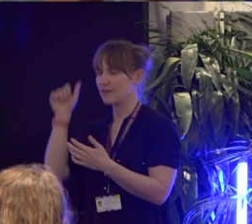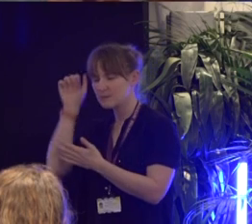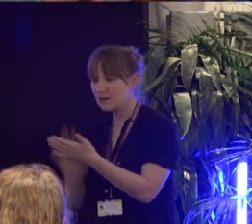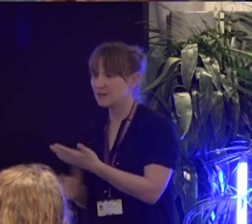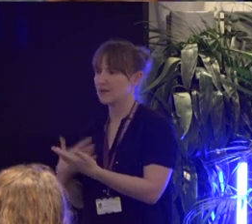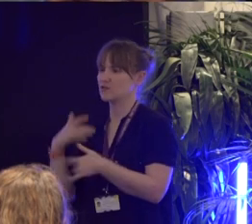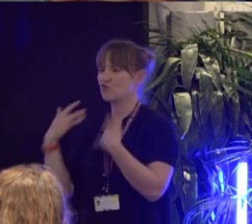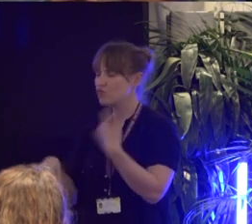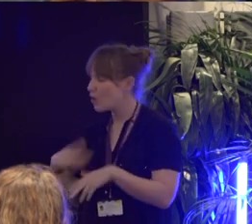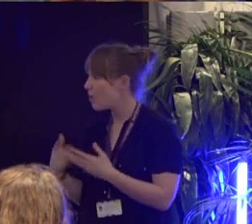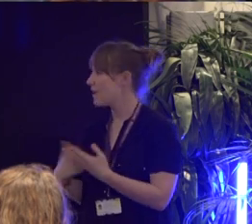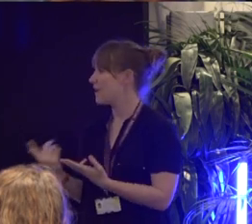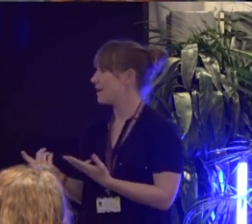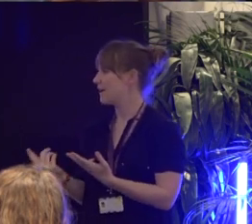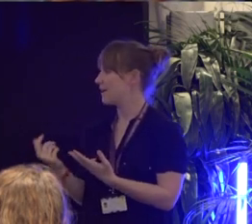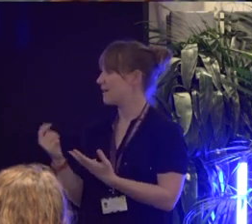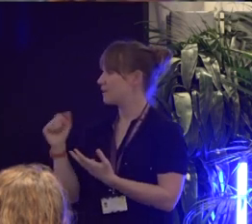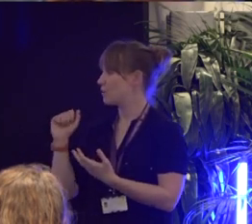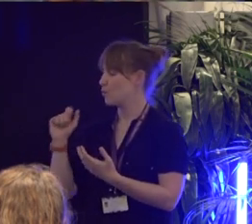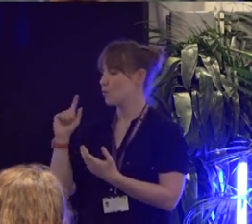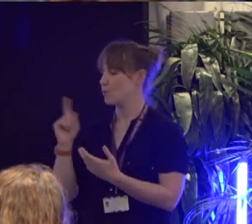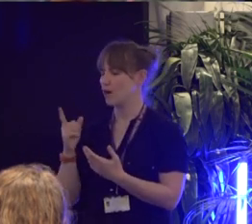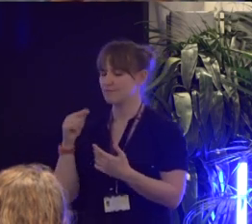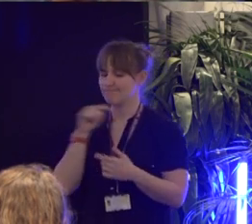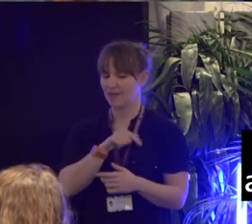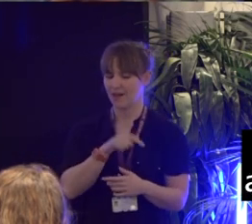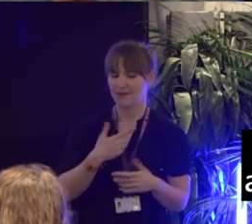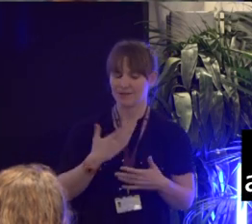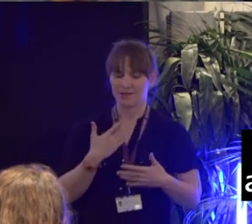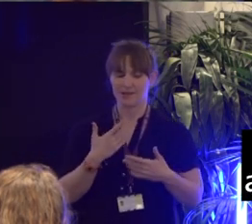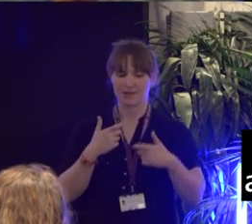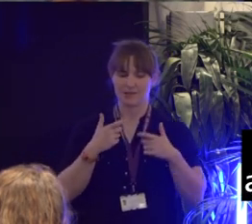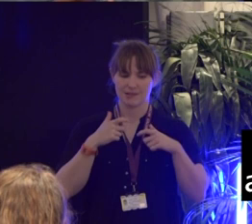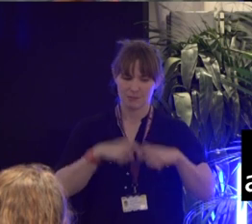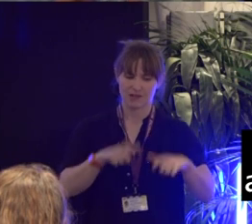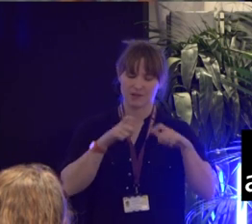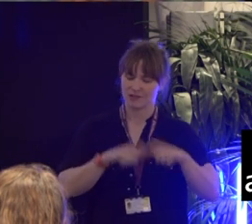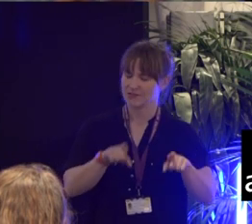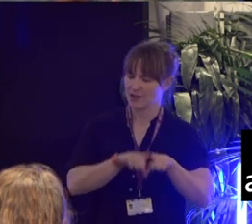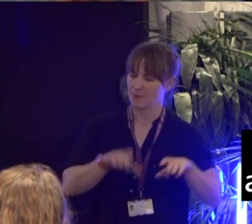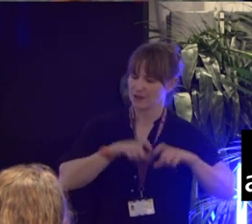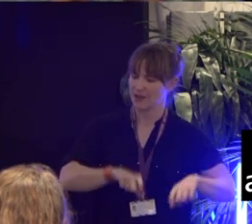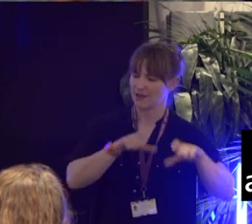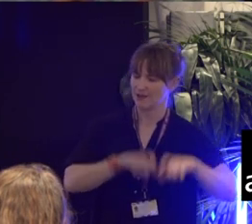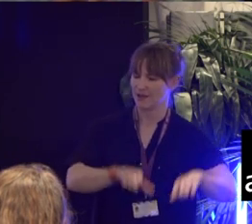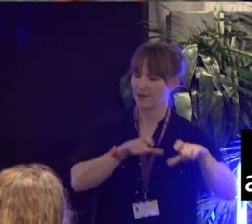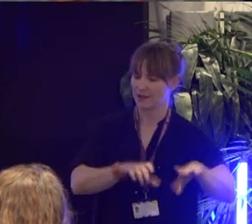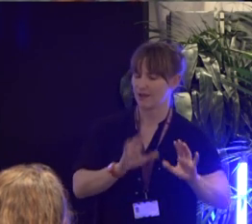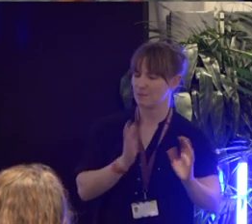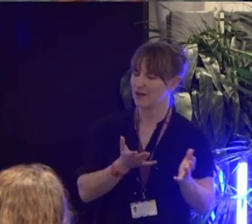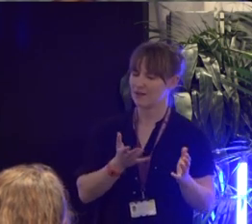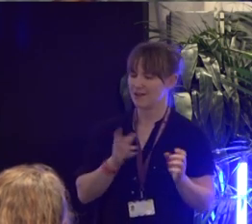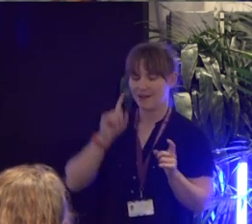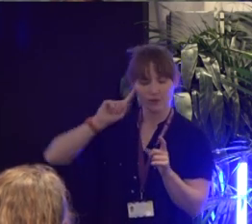going on, and I think what that perpetuates is the same thing over and over again, and we don't have anything that's new,